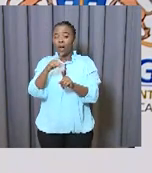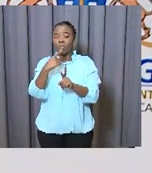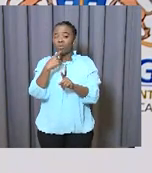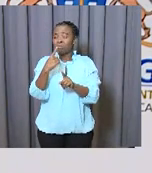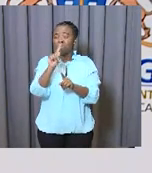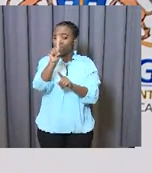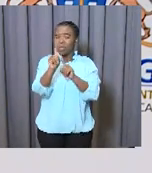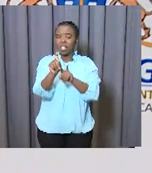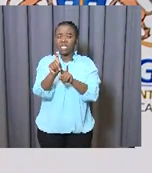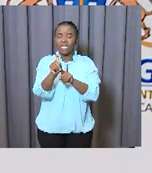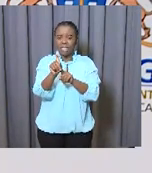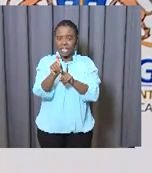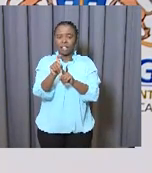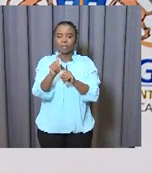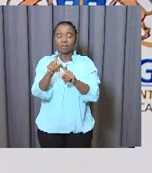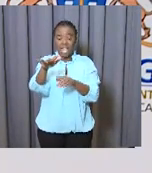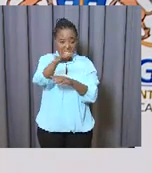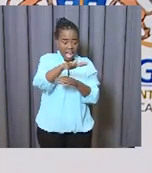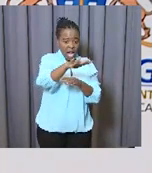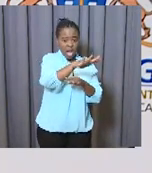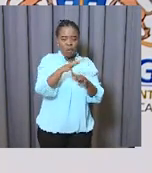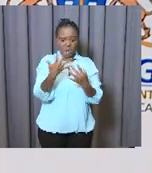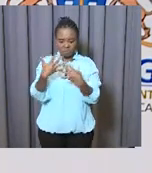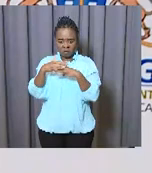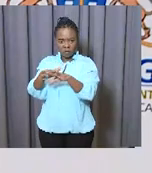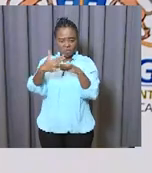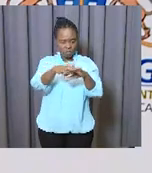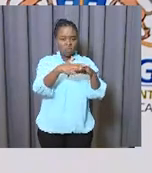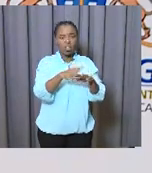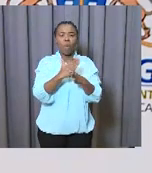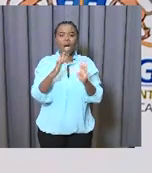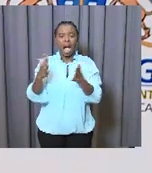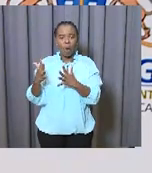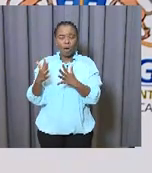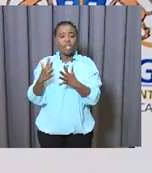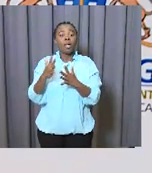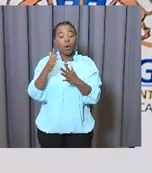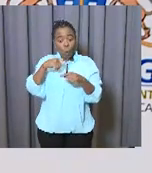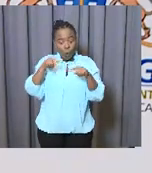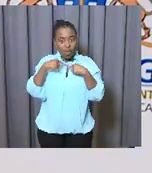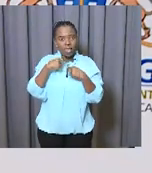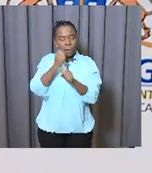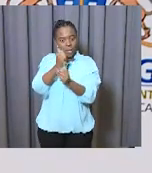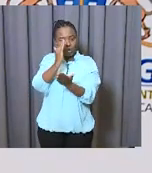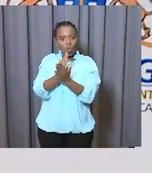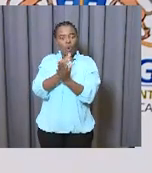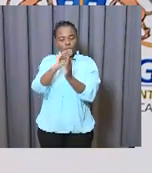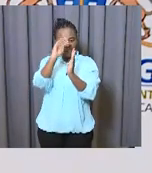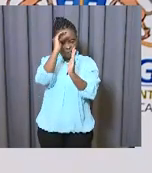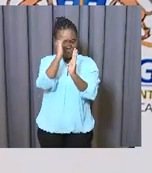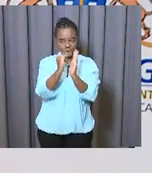treat these integrated areas, we are going to ensure that we lower. It's only when we